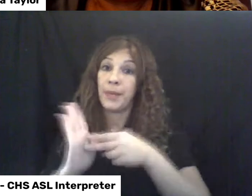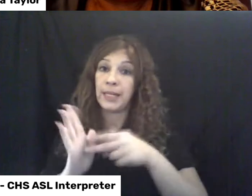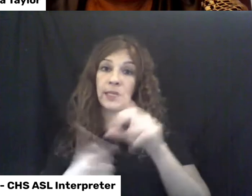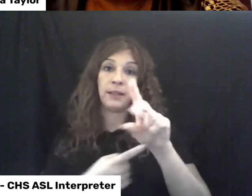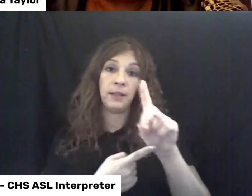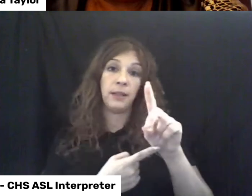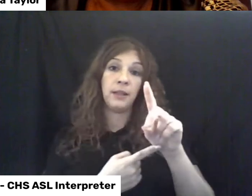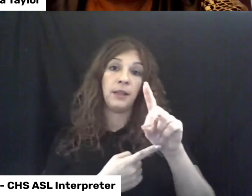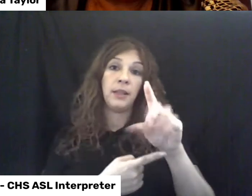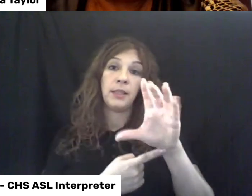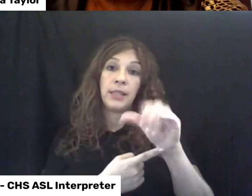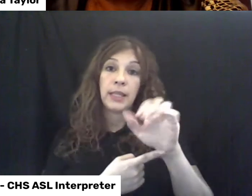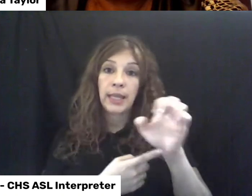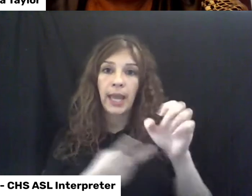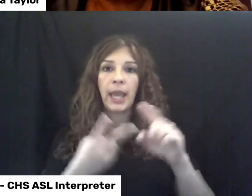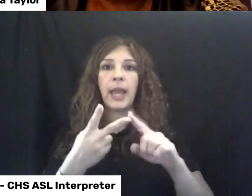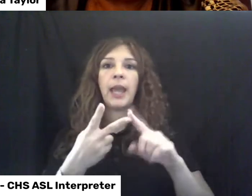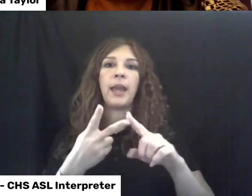our markets,